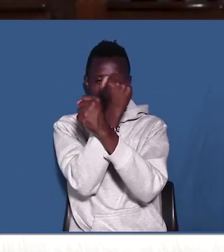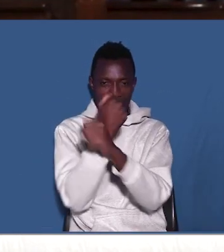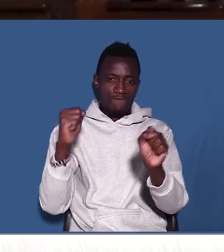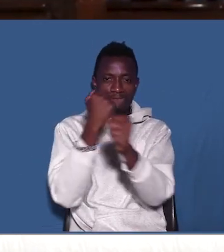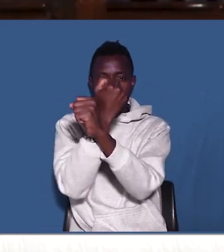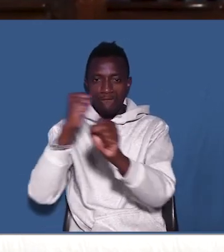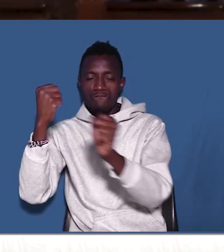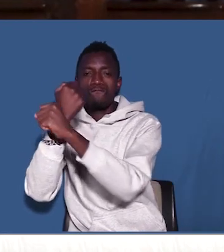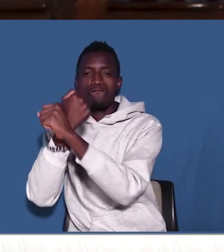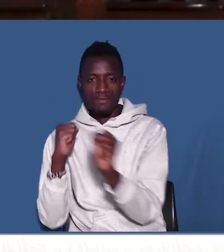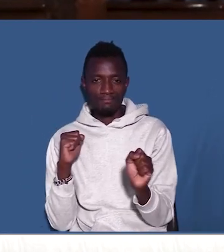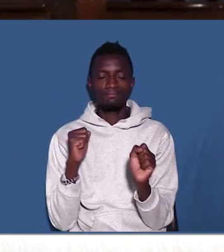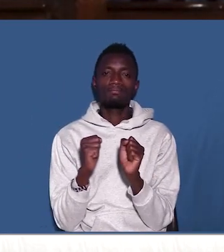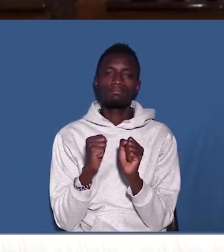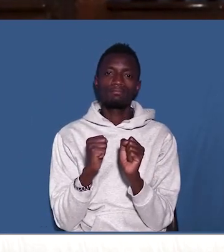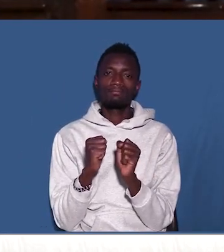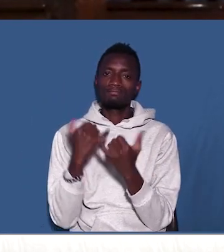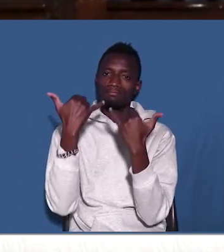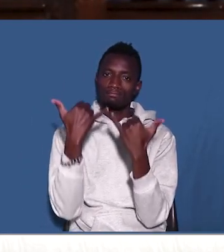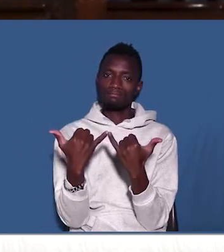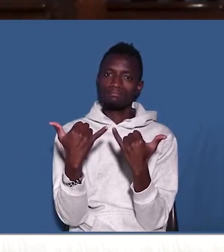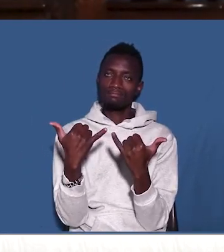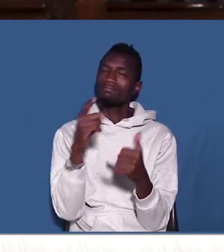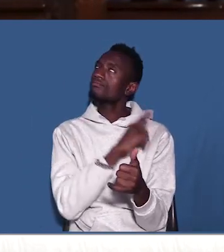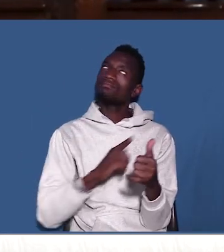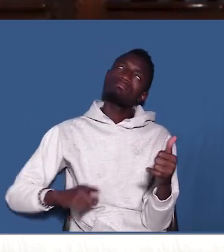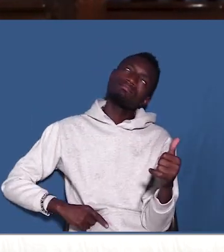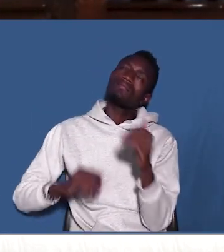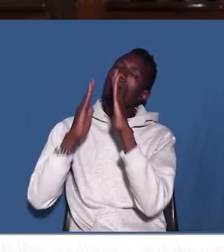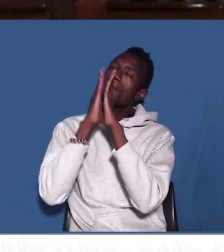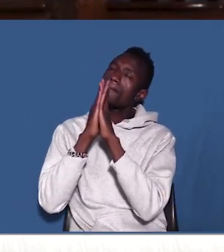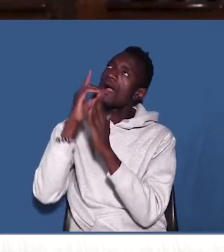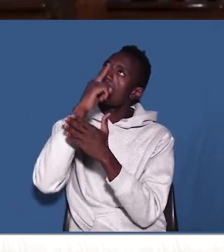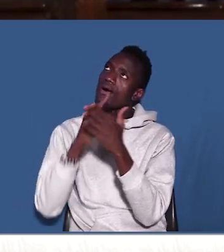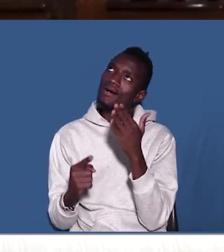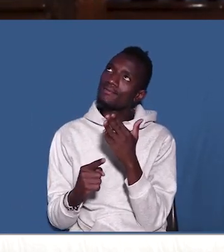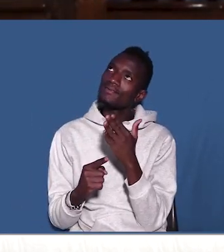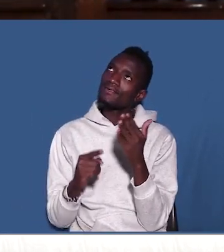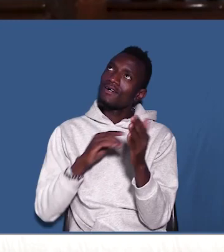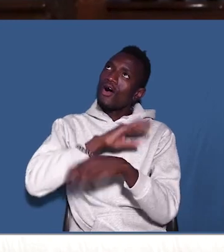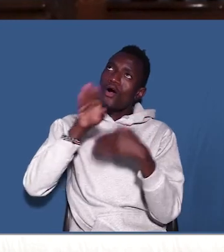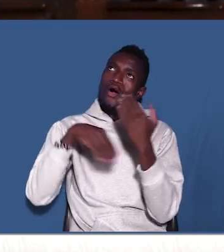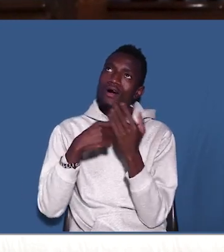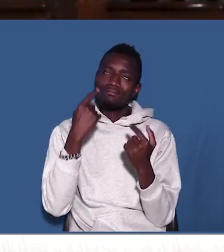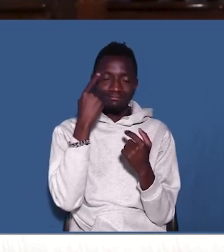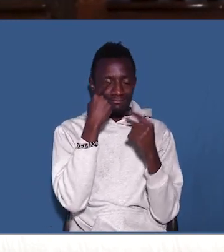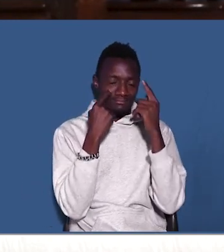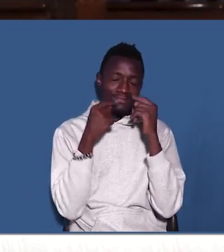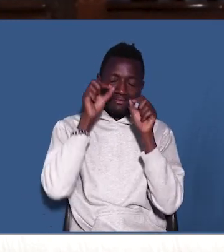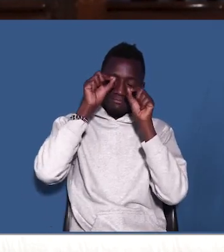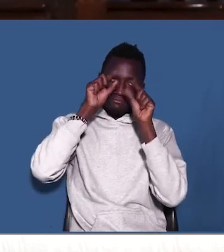How I pray, dear Lord, that we may open our eyes and see that what you did is